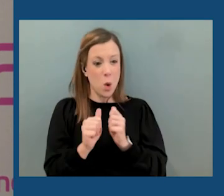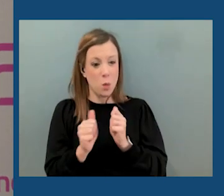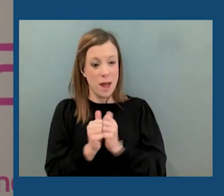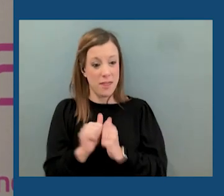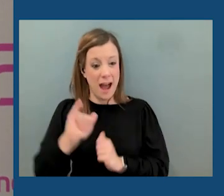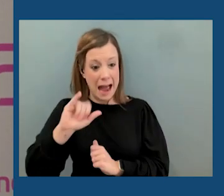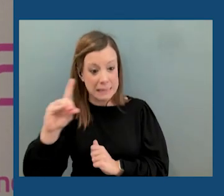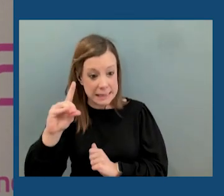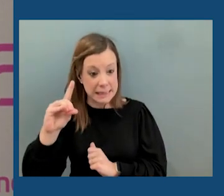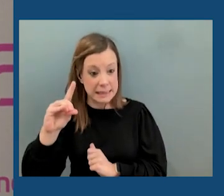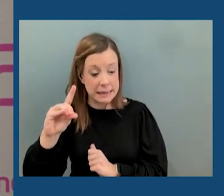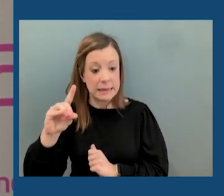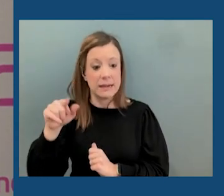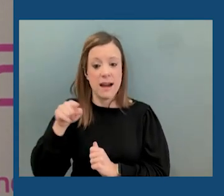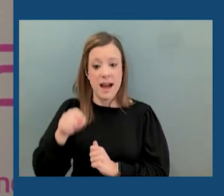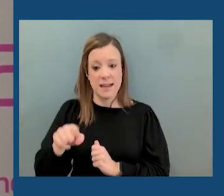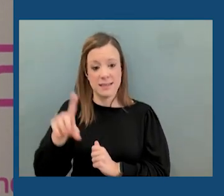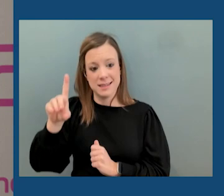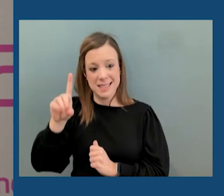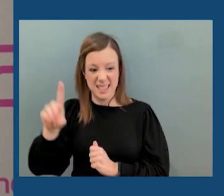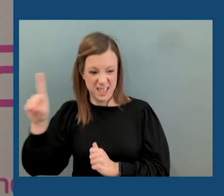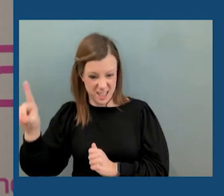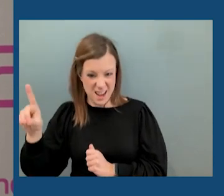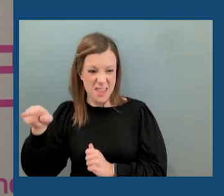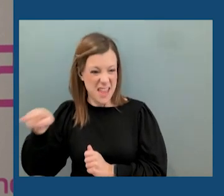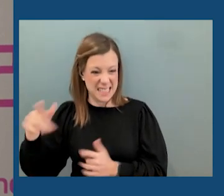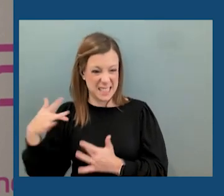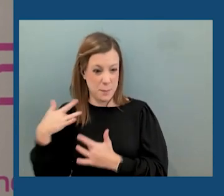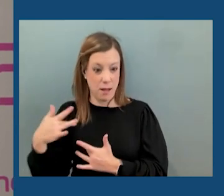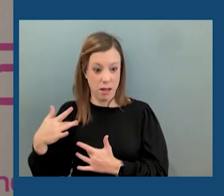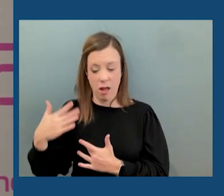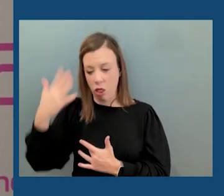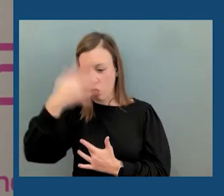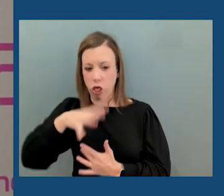often overlooked when it comes to receiving sex education.